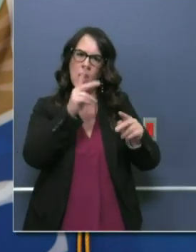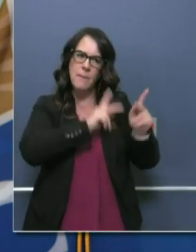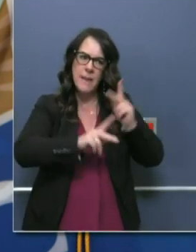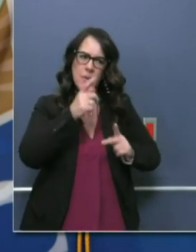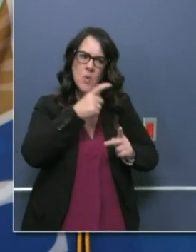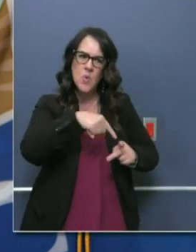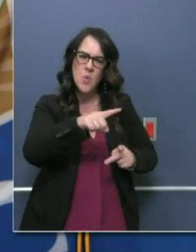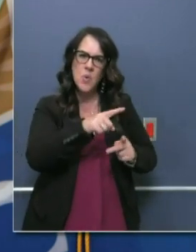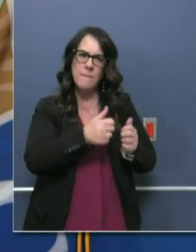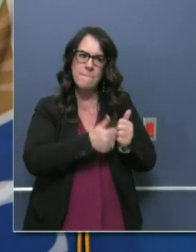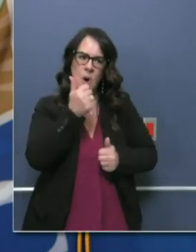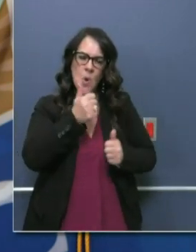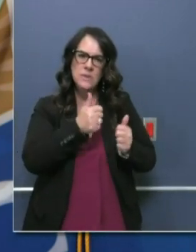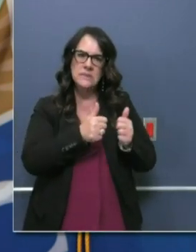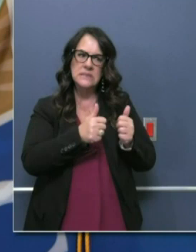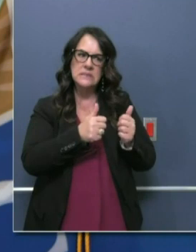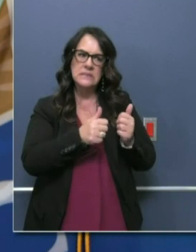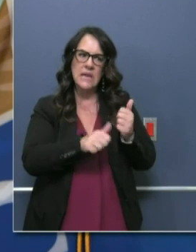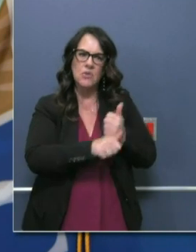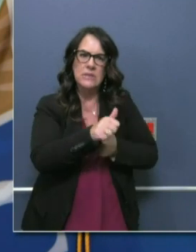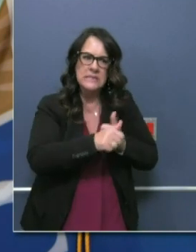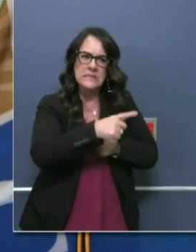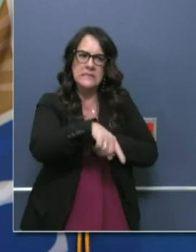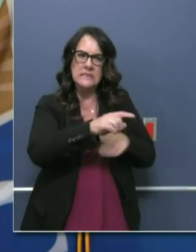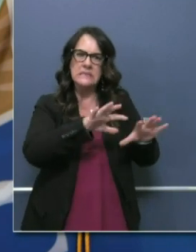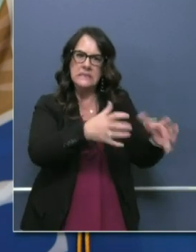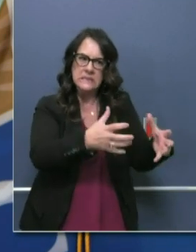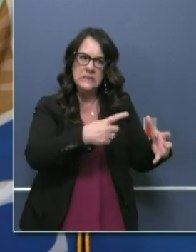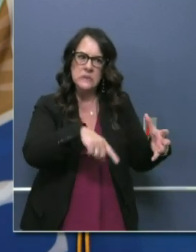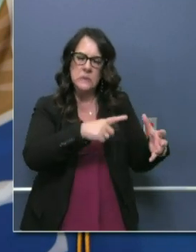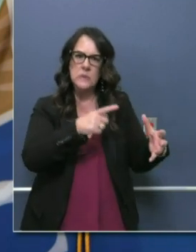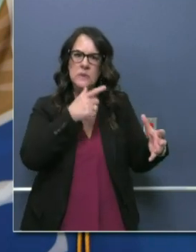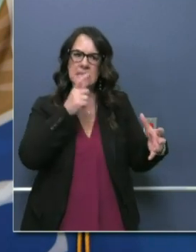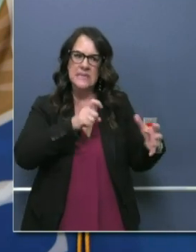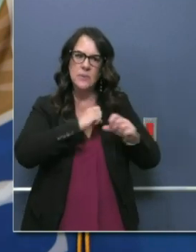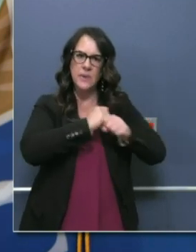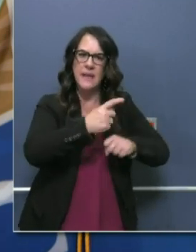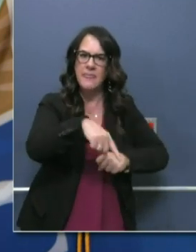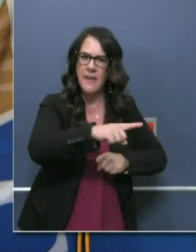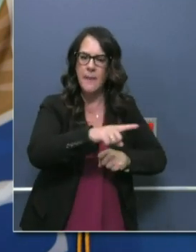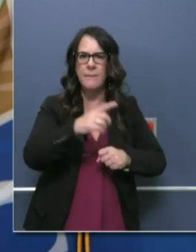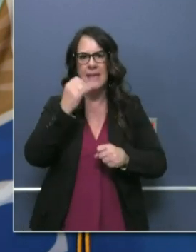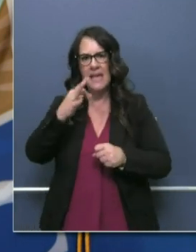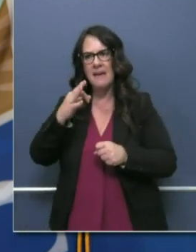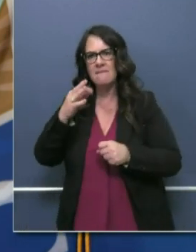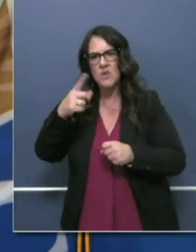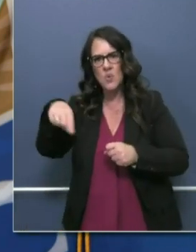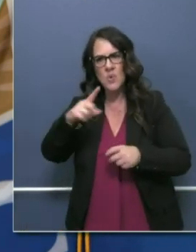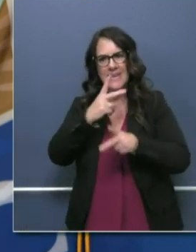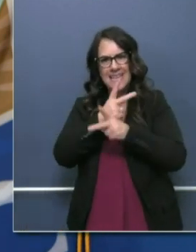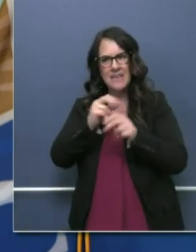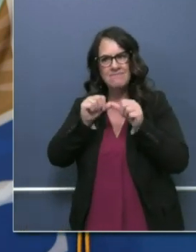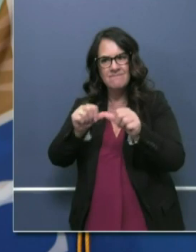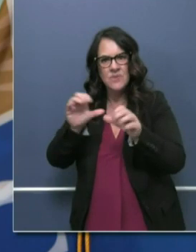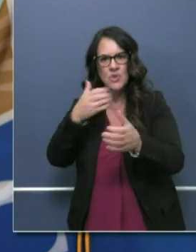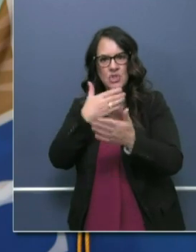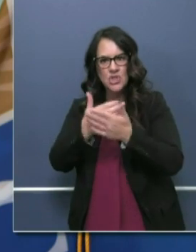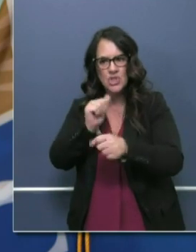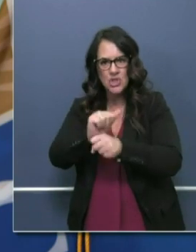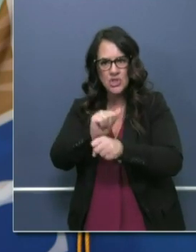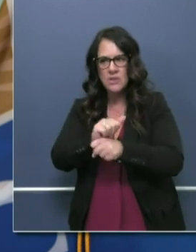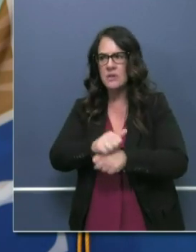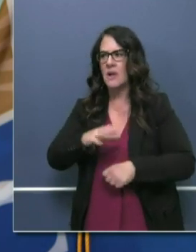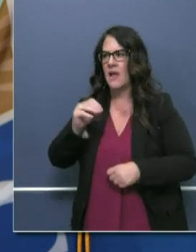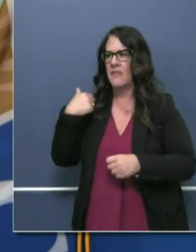million Californians. But again, I'm not naive. If conditions radically change, if these public health indicators radically change,